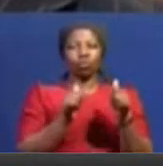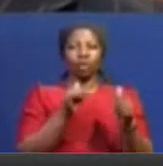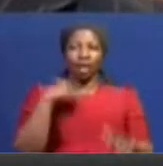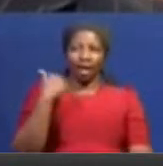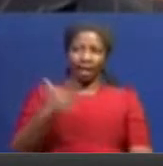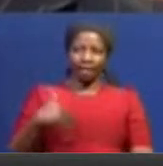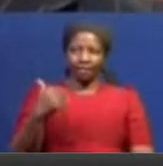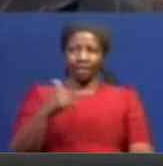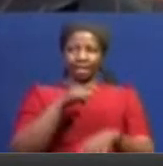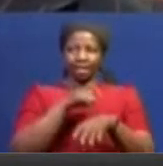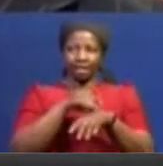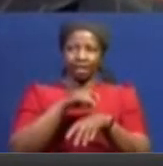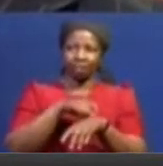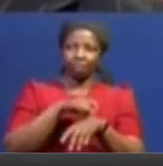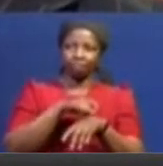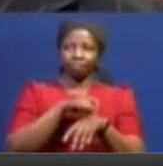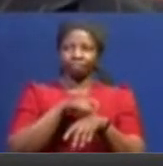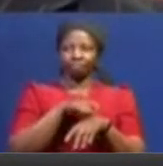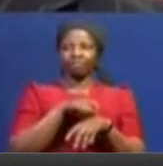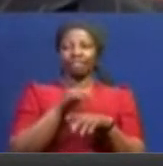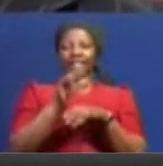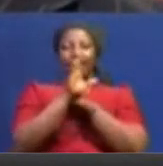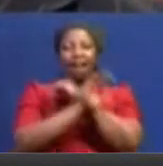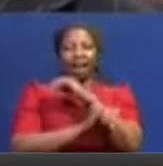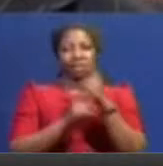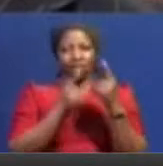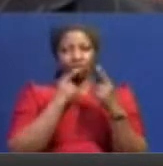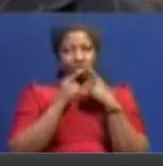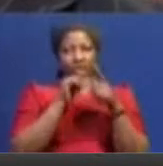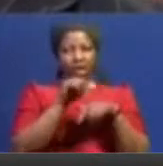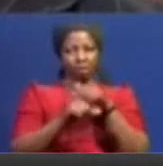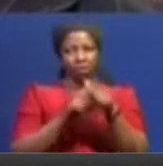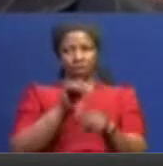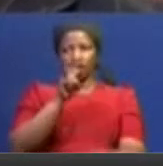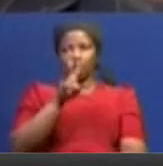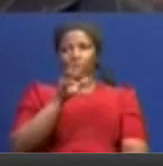time the country talks of Wanjiku,